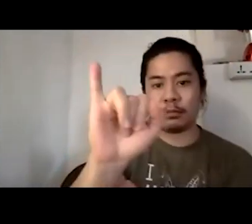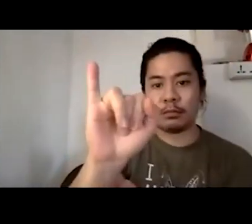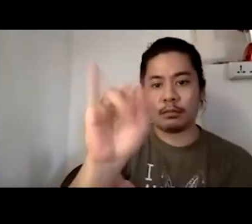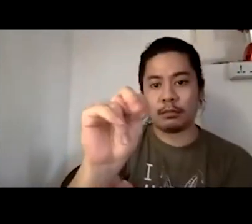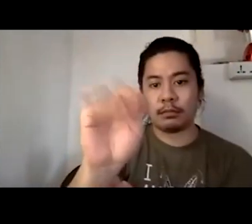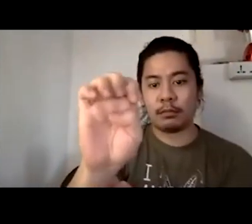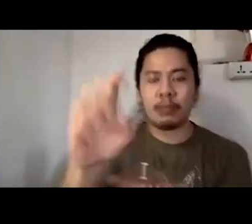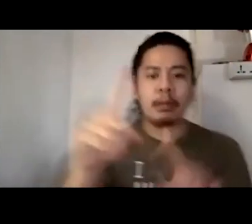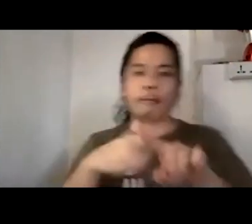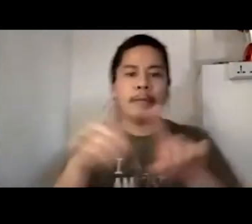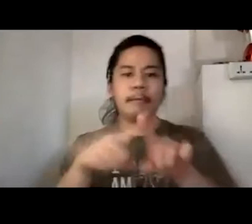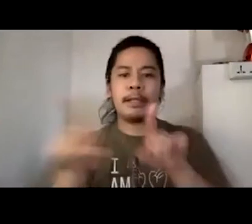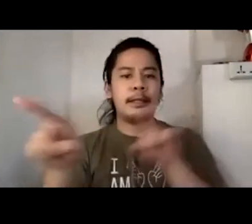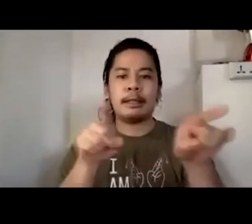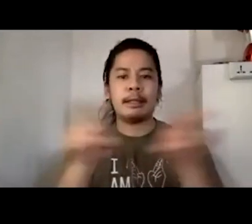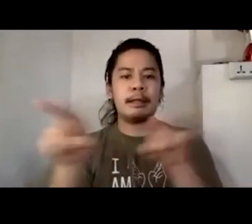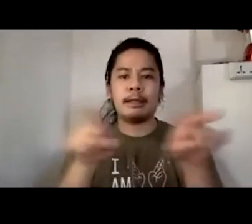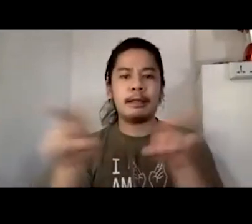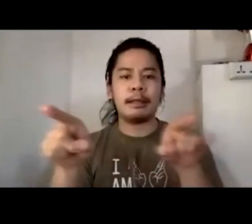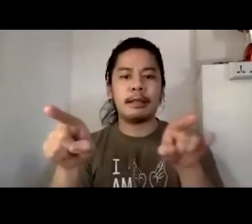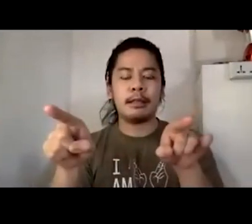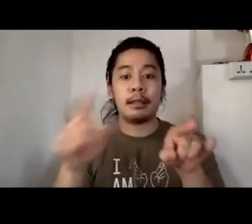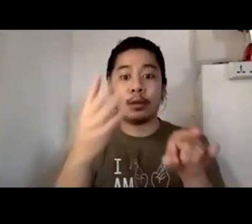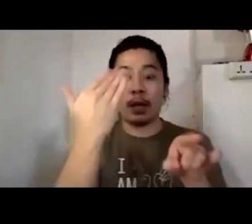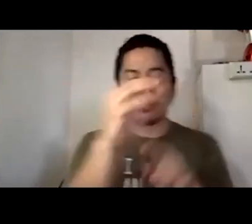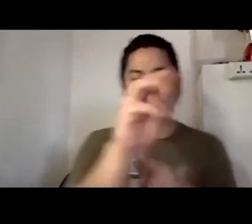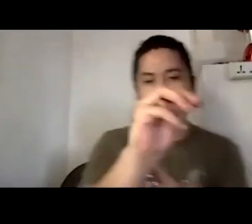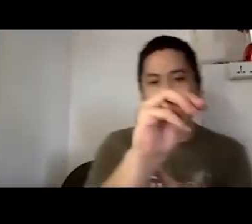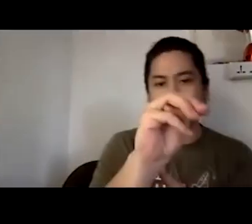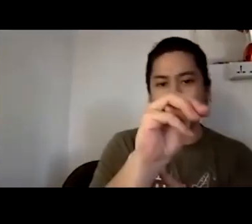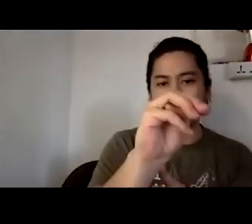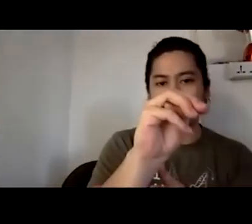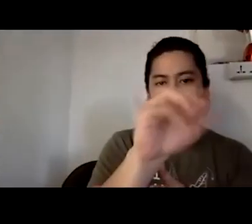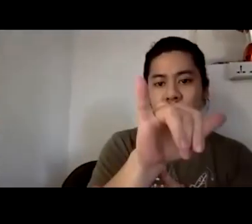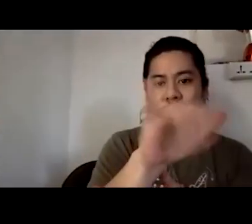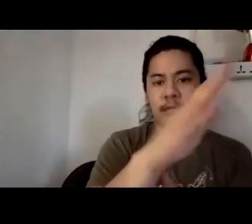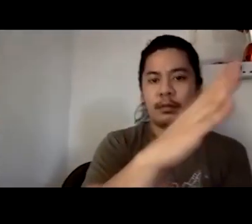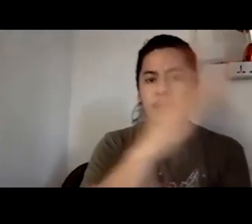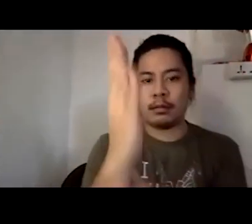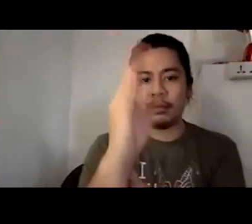clear. Mm-hmm. So my and mine.